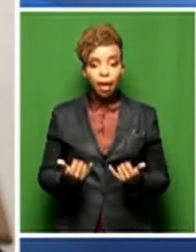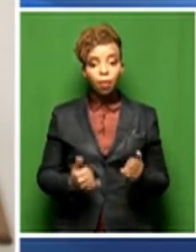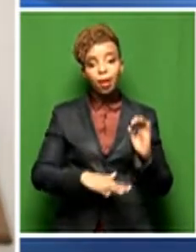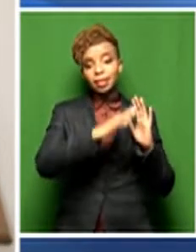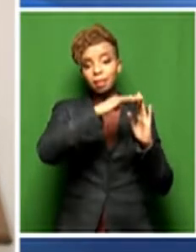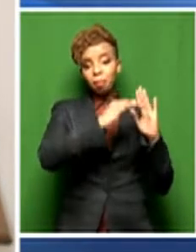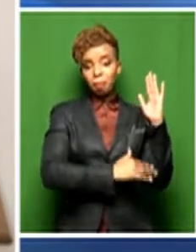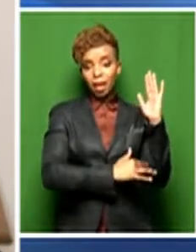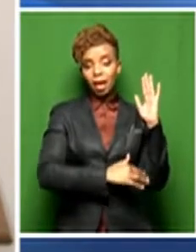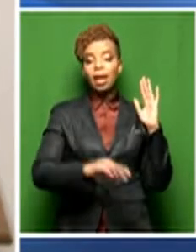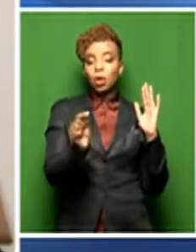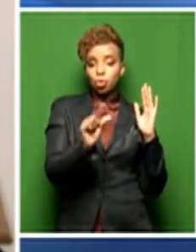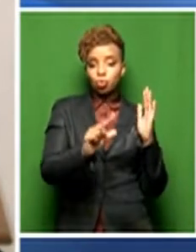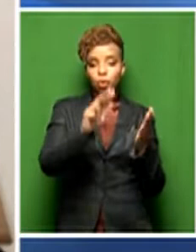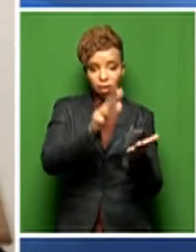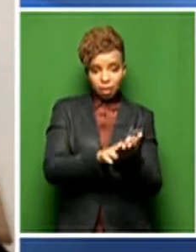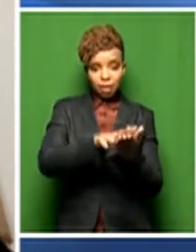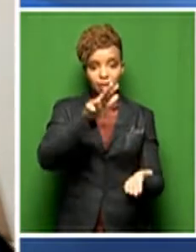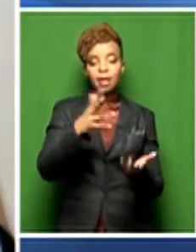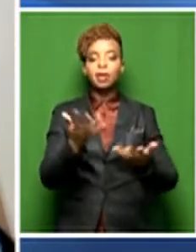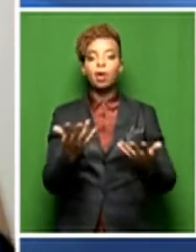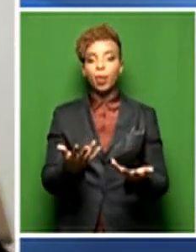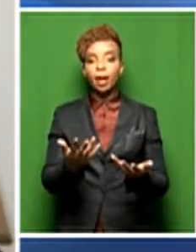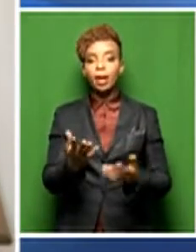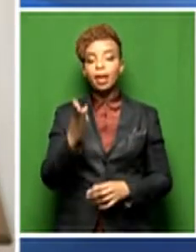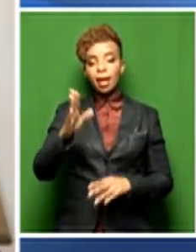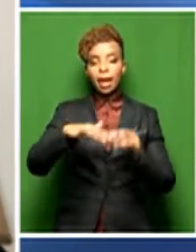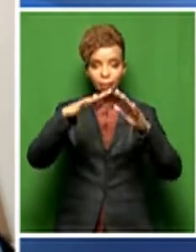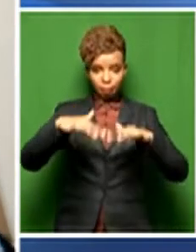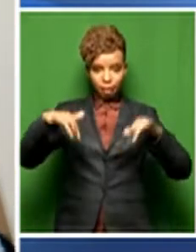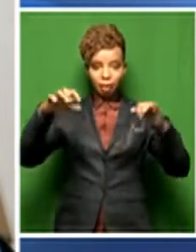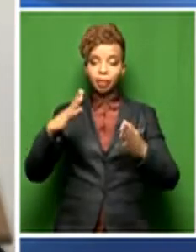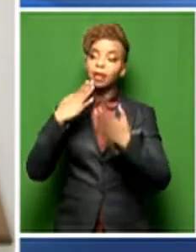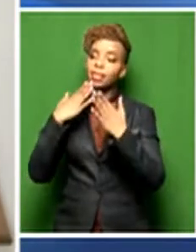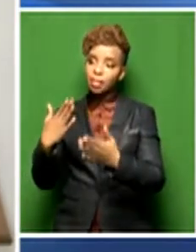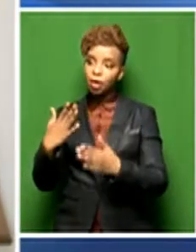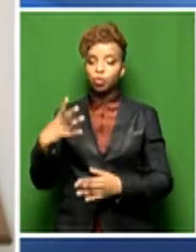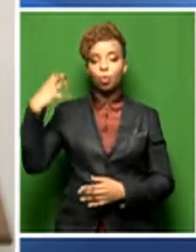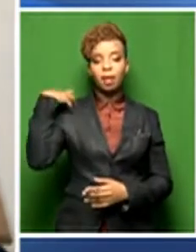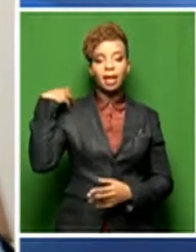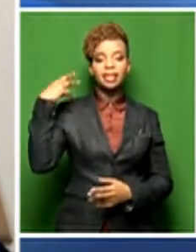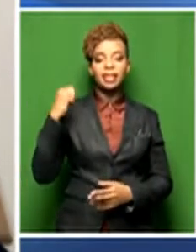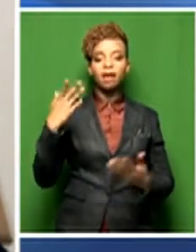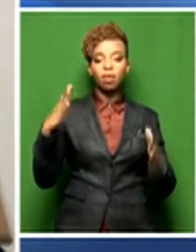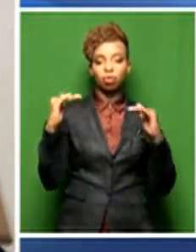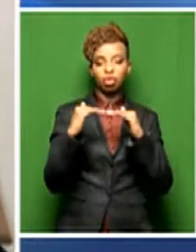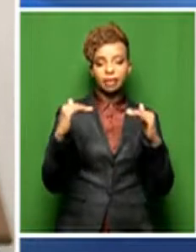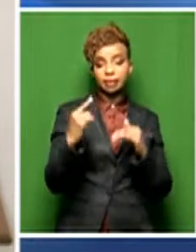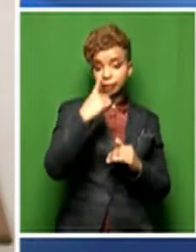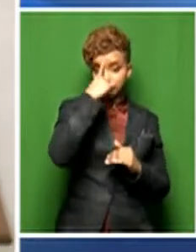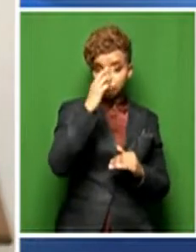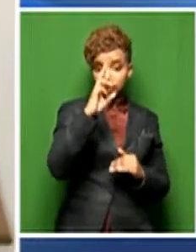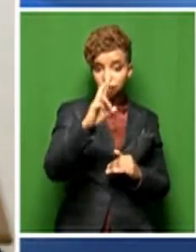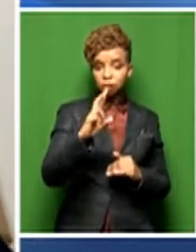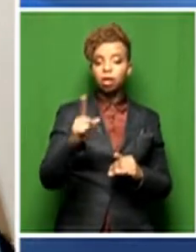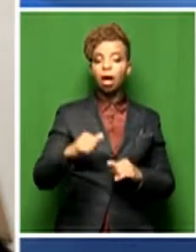thank Minister of Justice for actually fast-tracking that. Because after the discussions with the President in